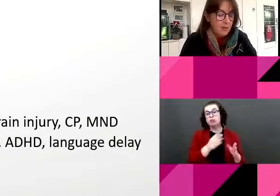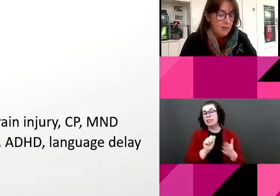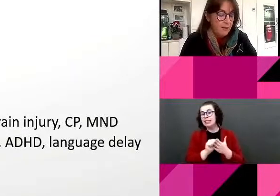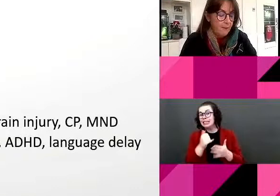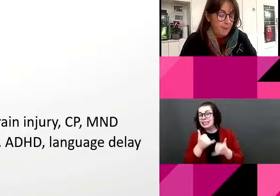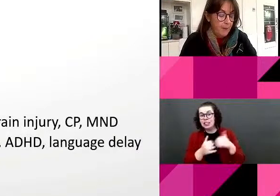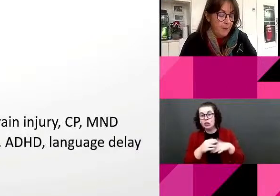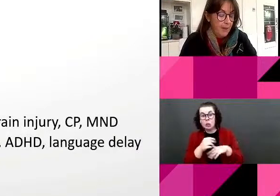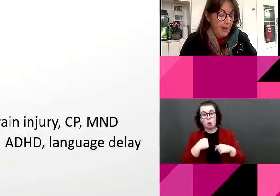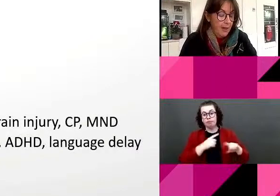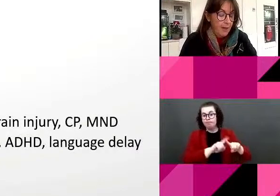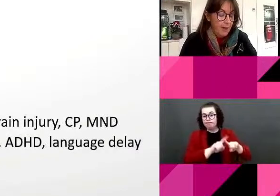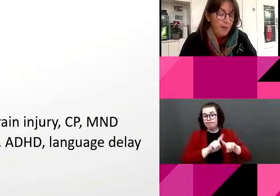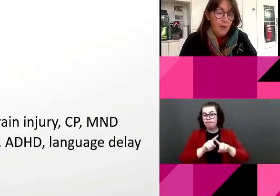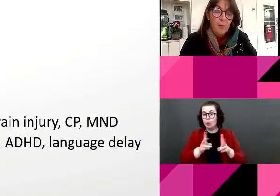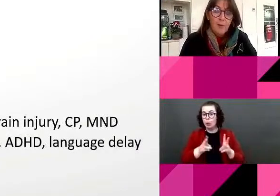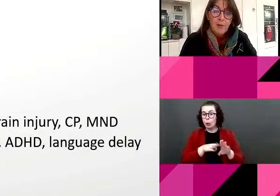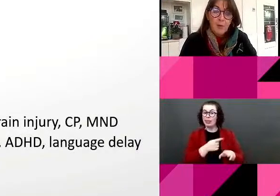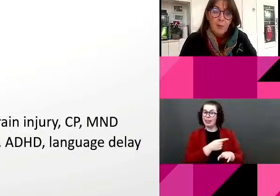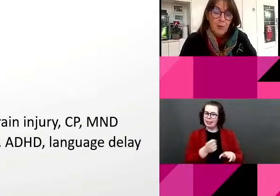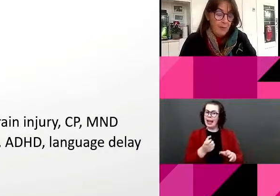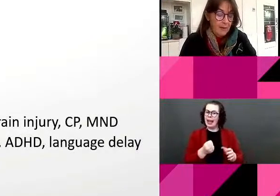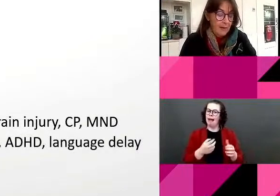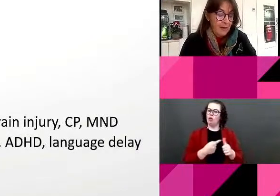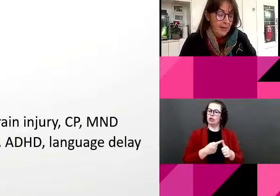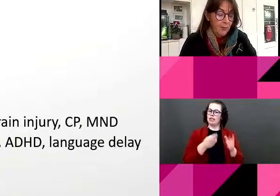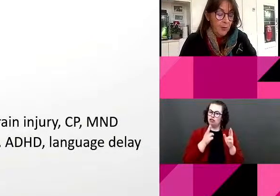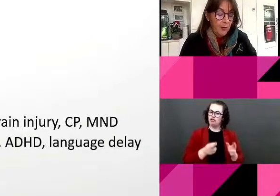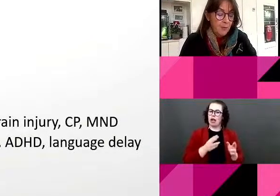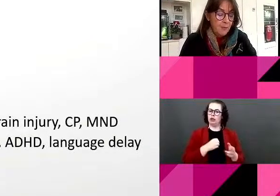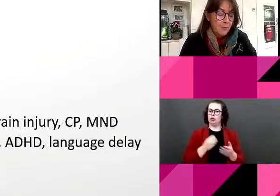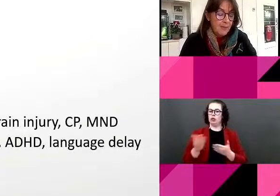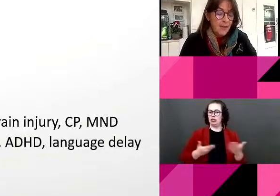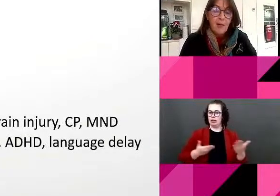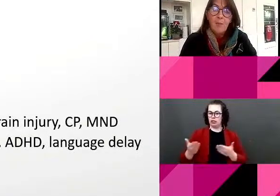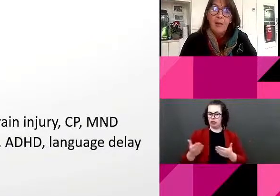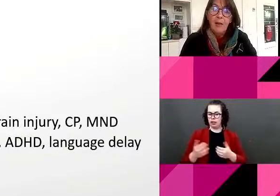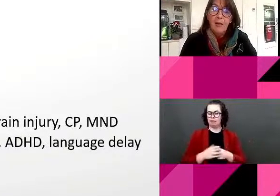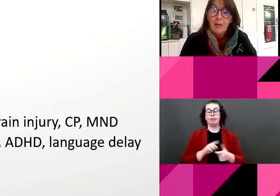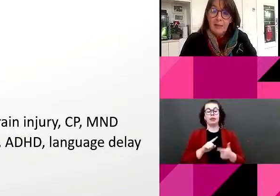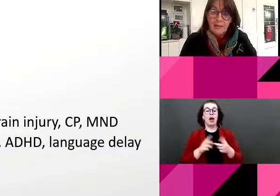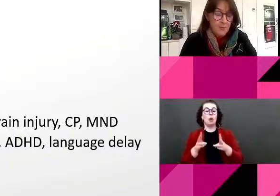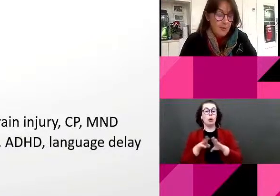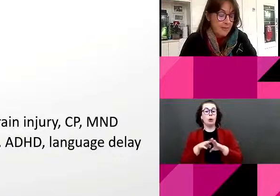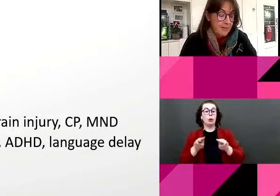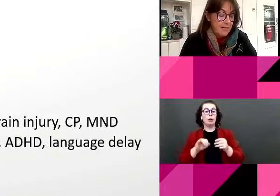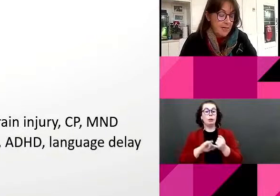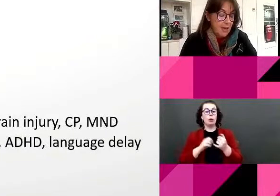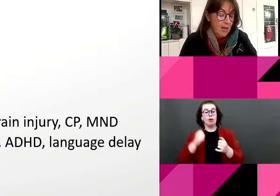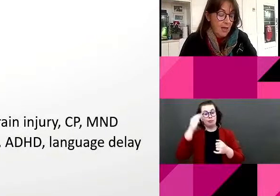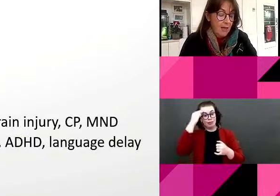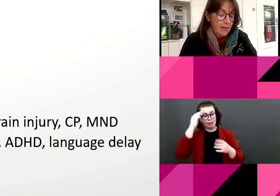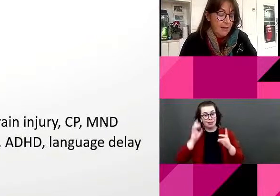an intermediary. I work with people with mental health problems, learning disability,